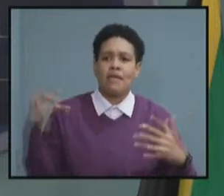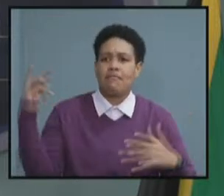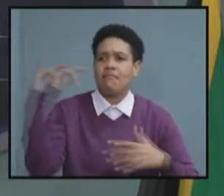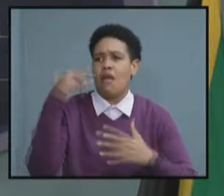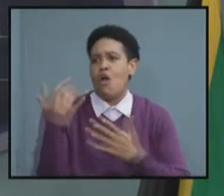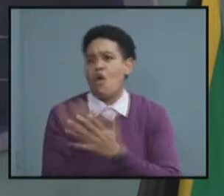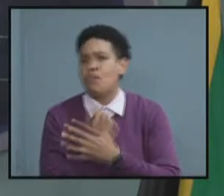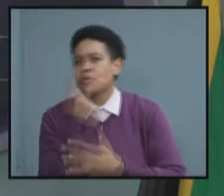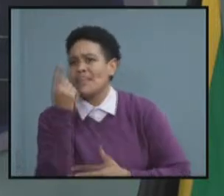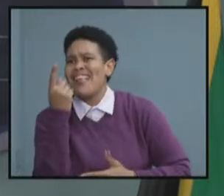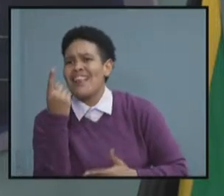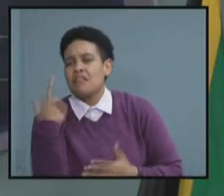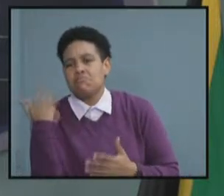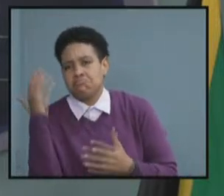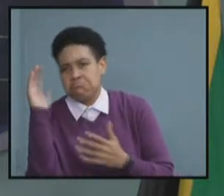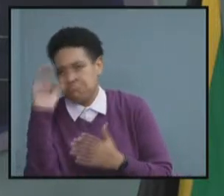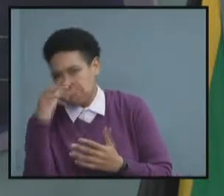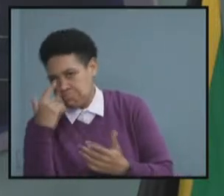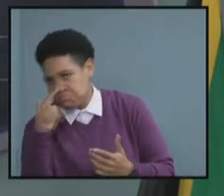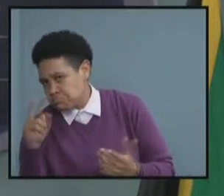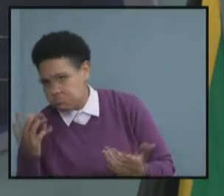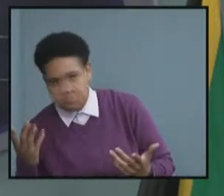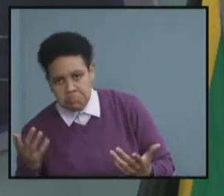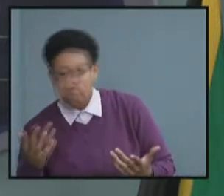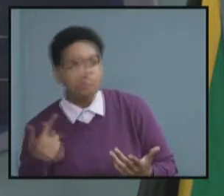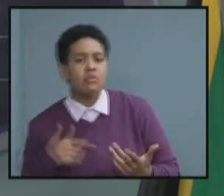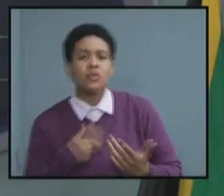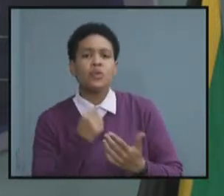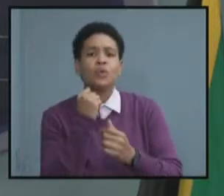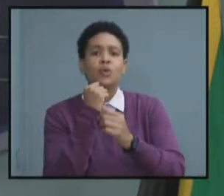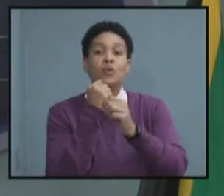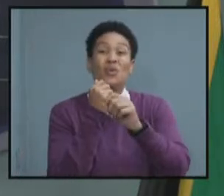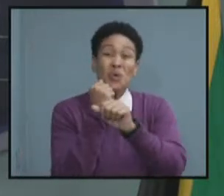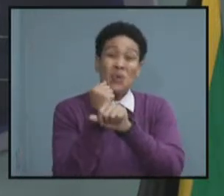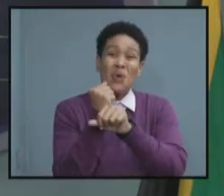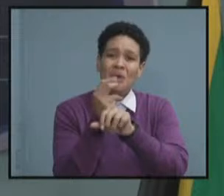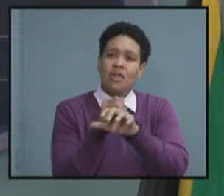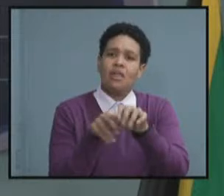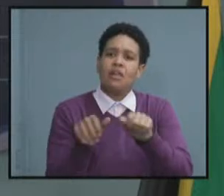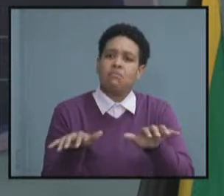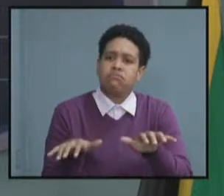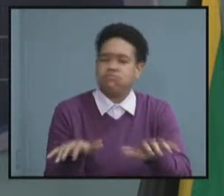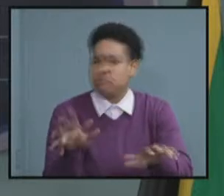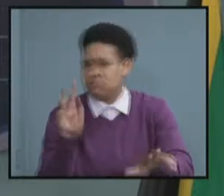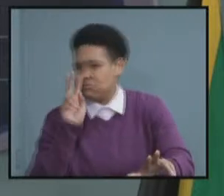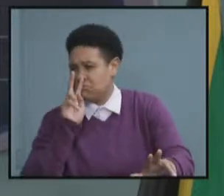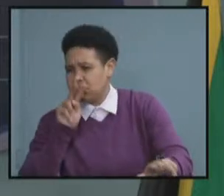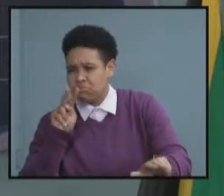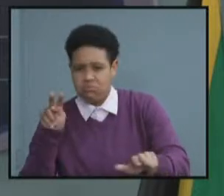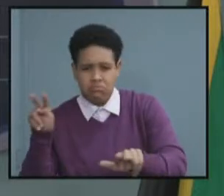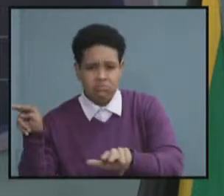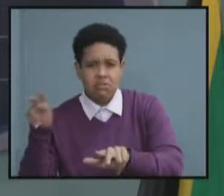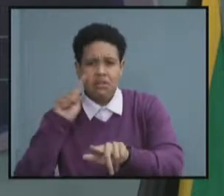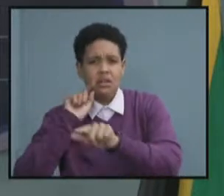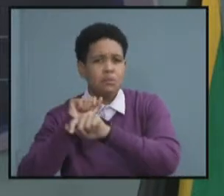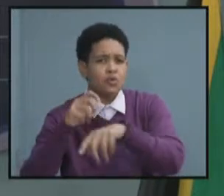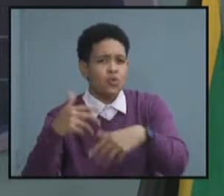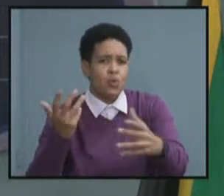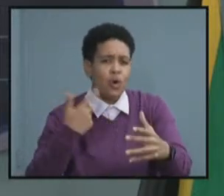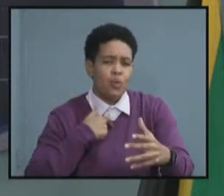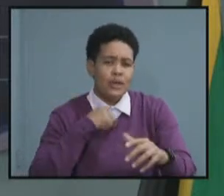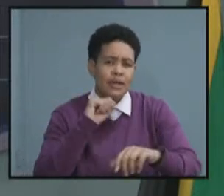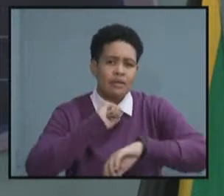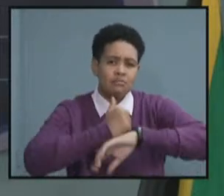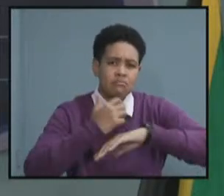opportunity. We are also working very hard behind the scenes to ensure that we can